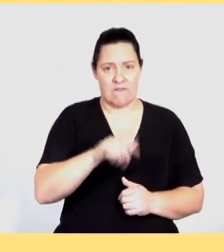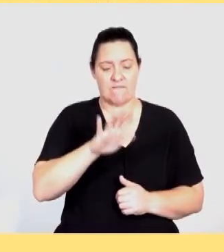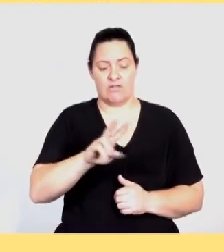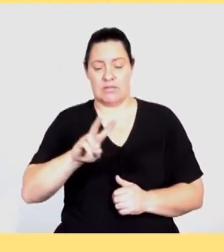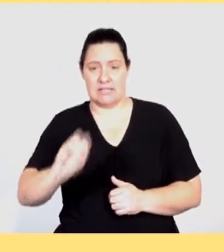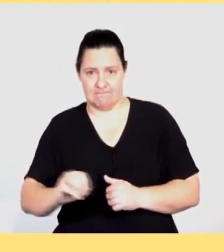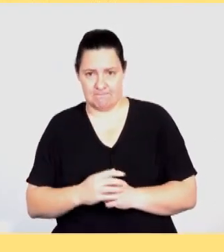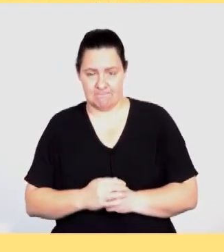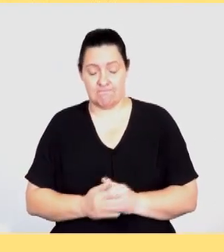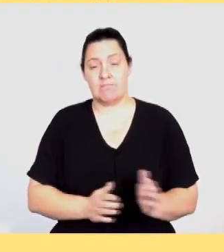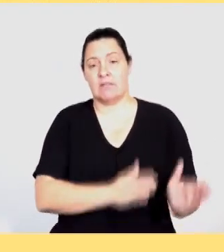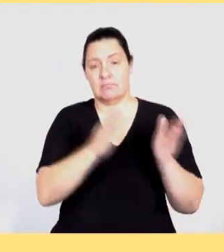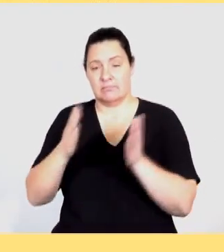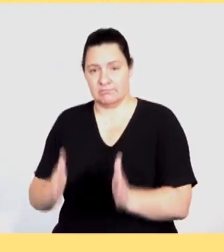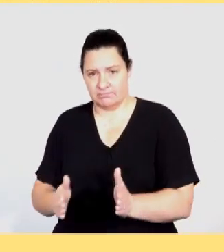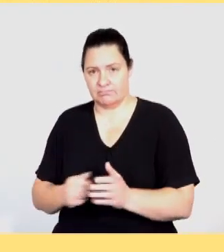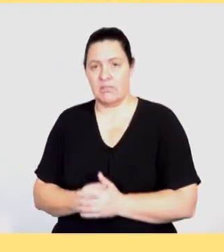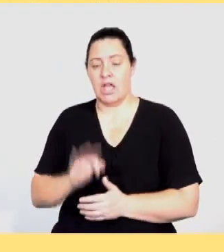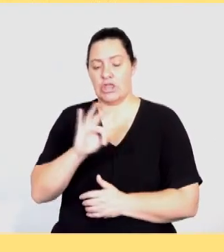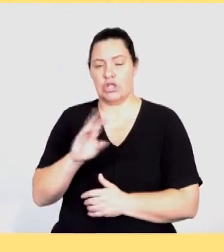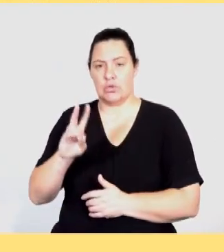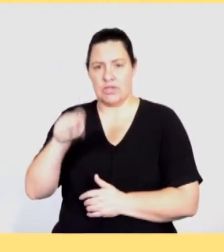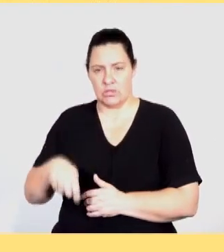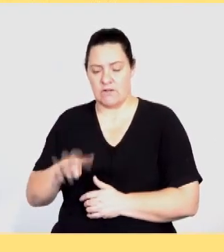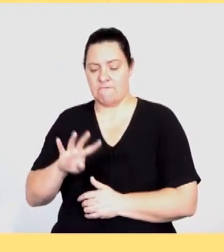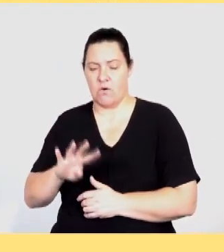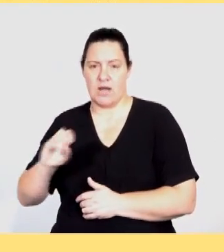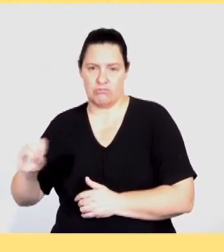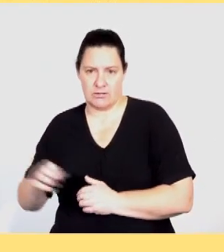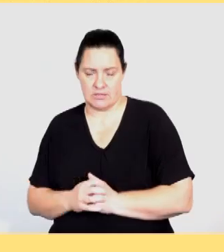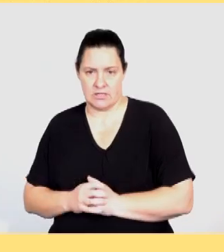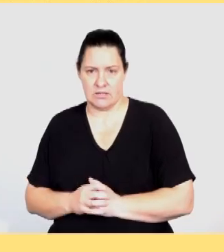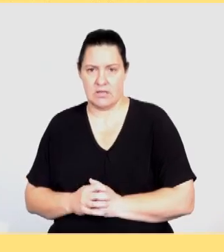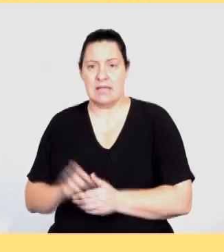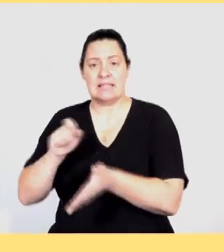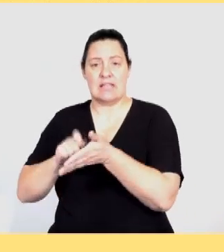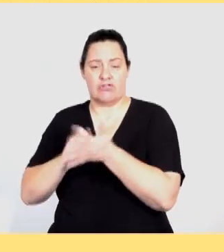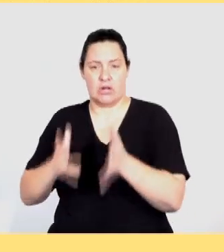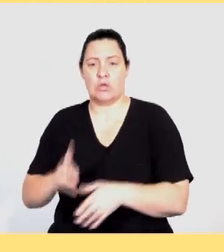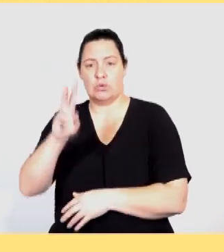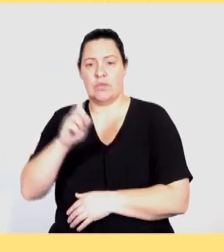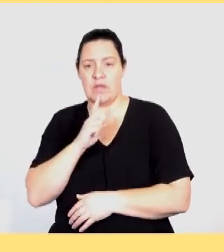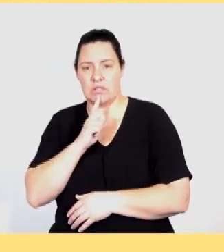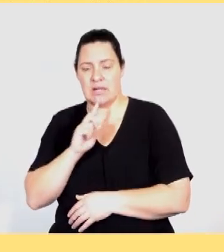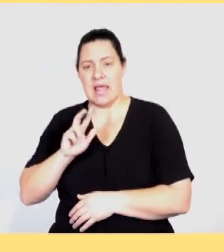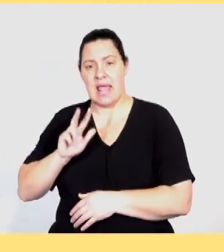46,520. Let's quickly come to the next one. Here, it's just going to be 32,400, stationery,